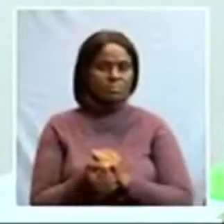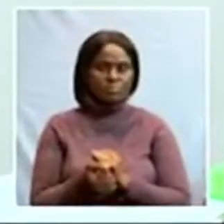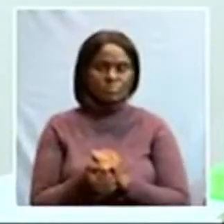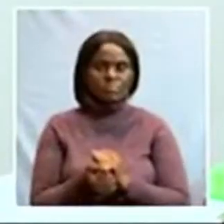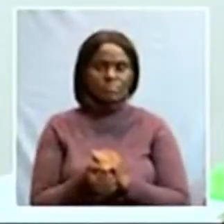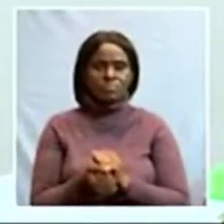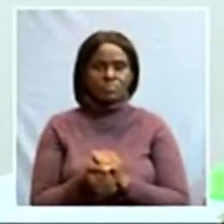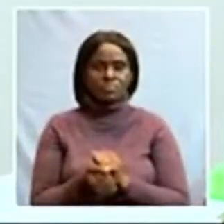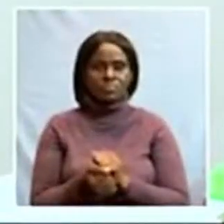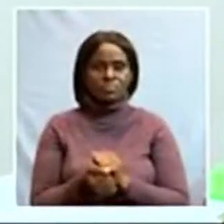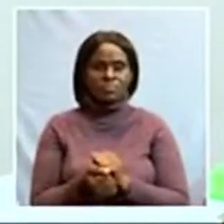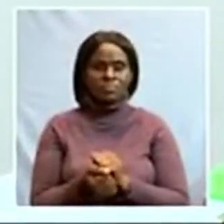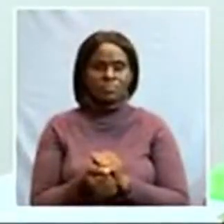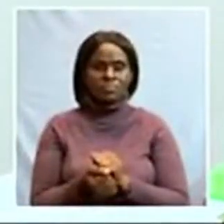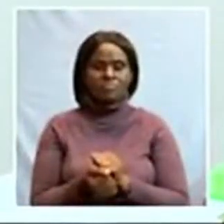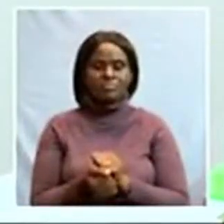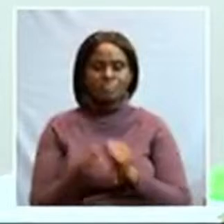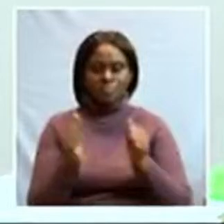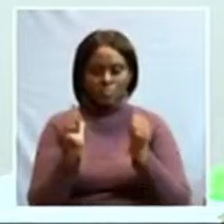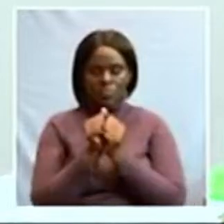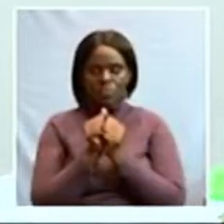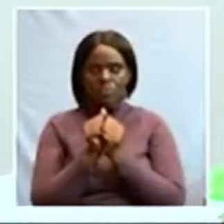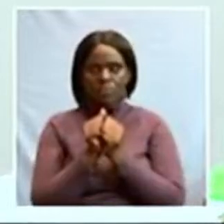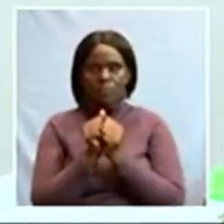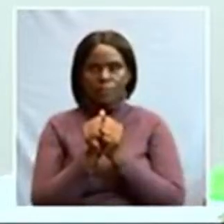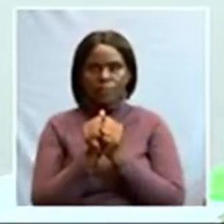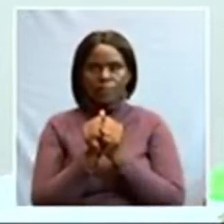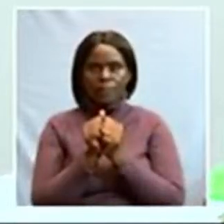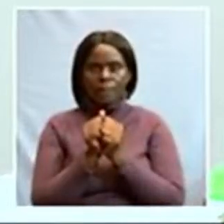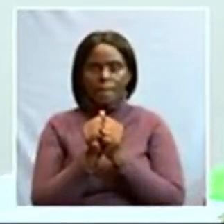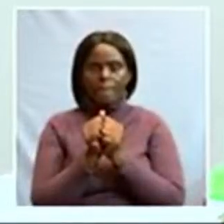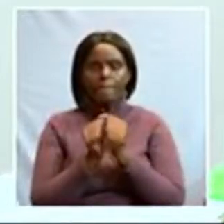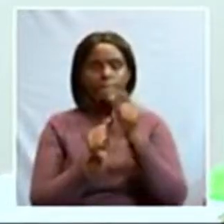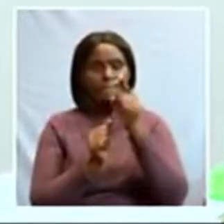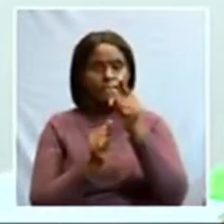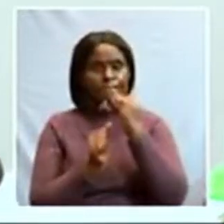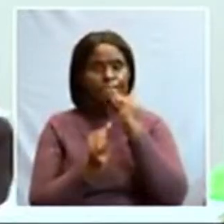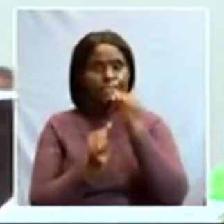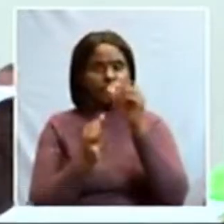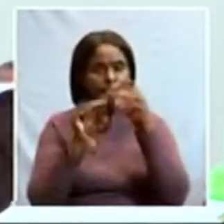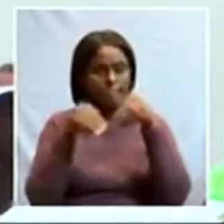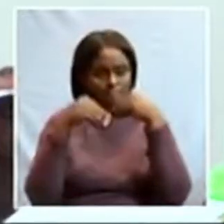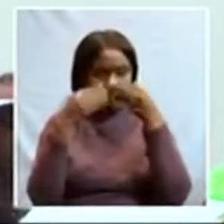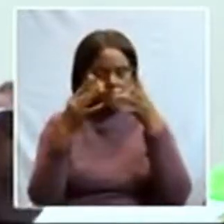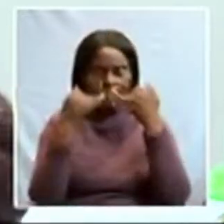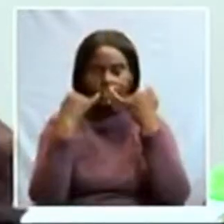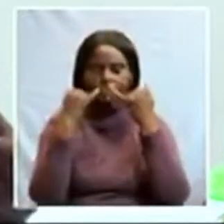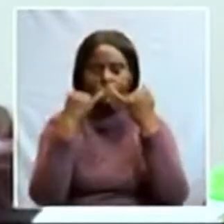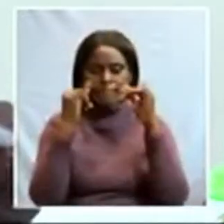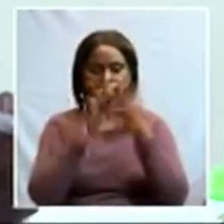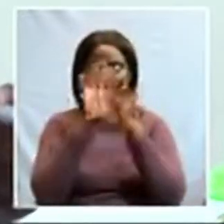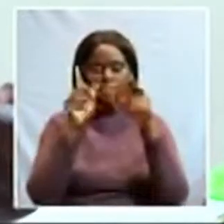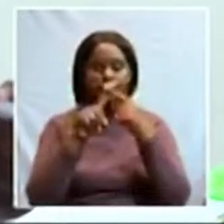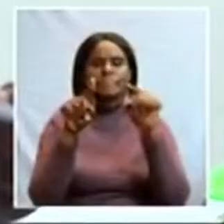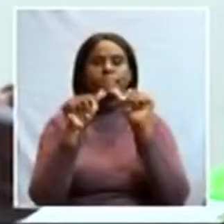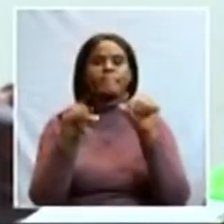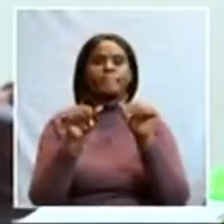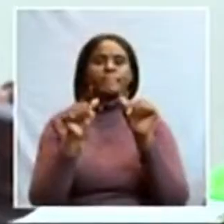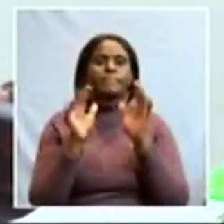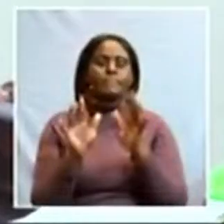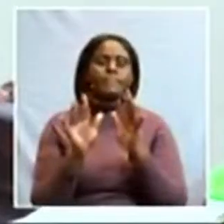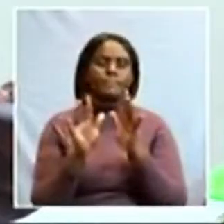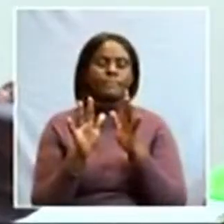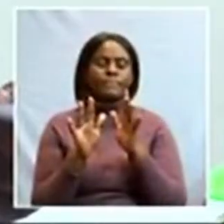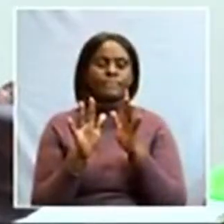that regards you not giving information to the auditors.